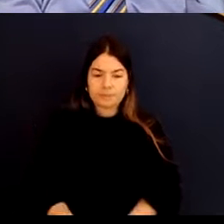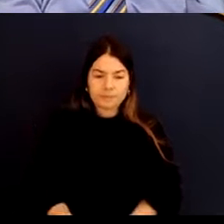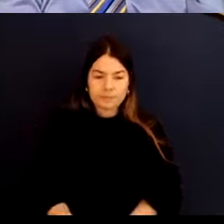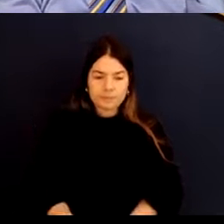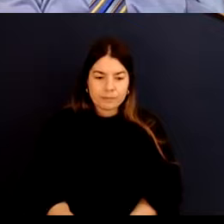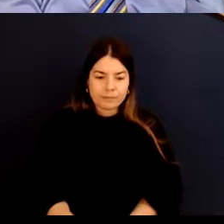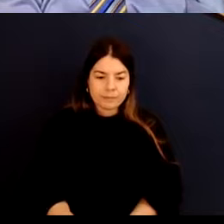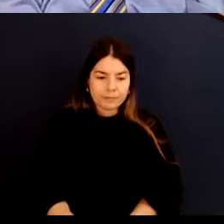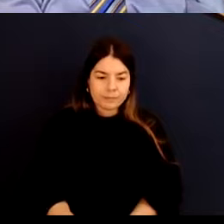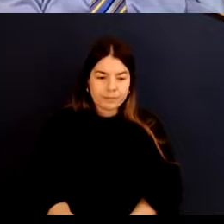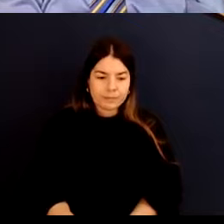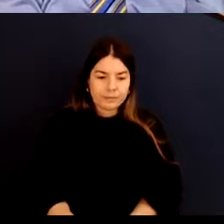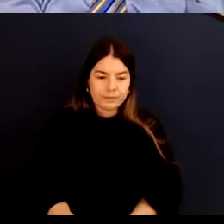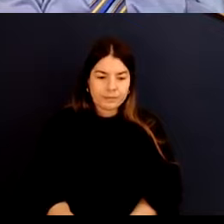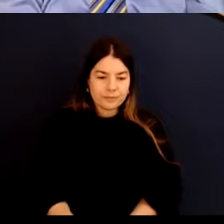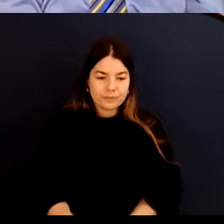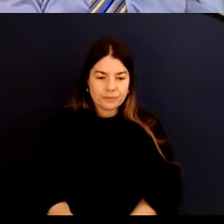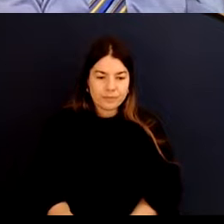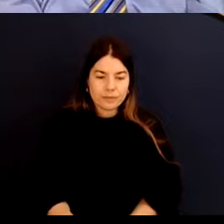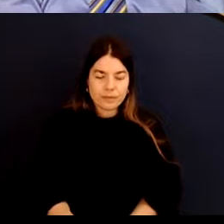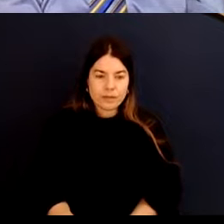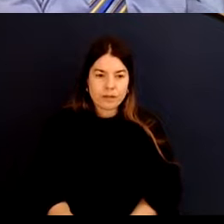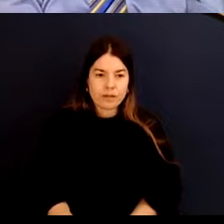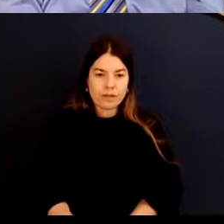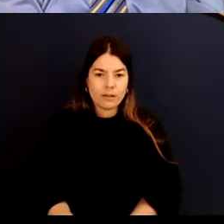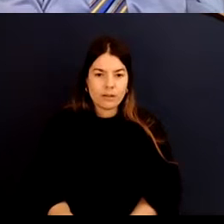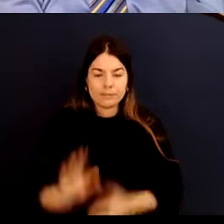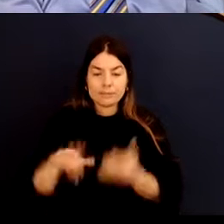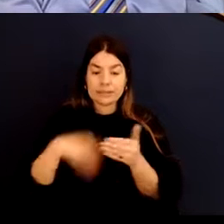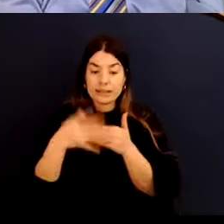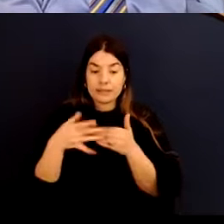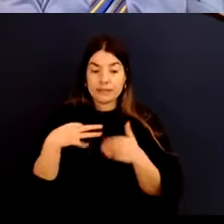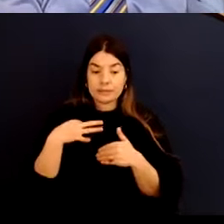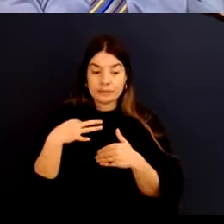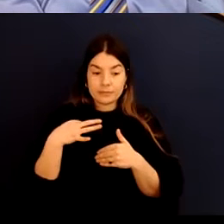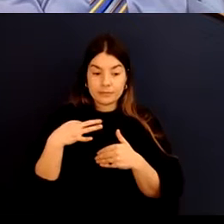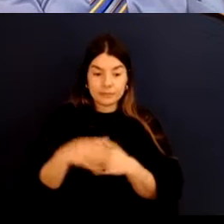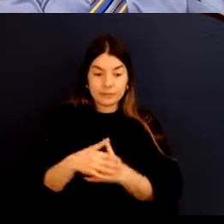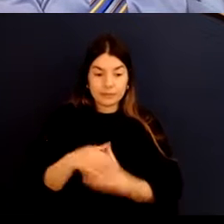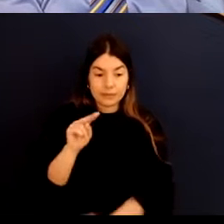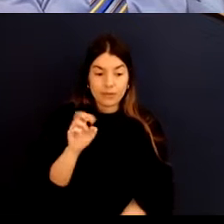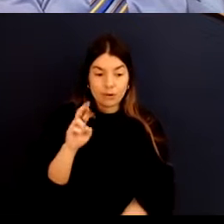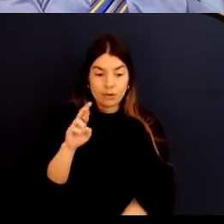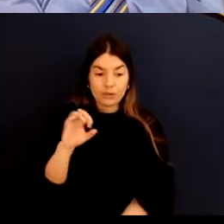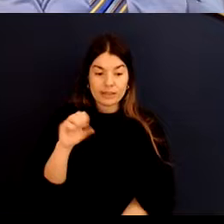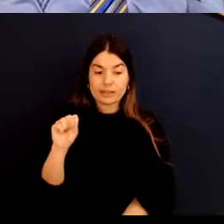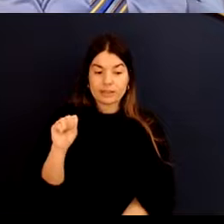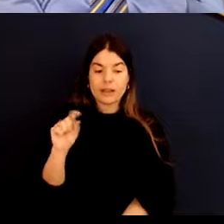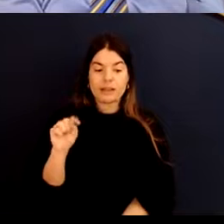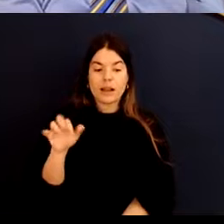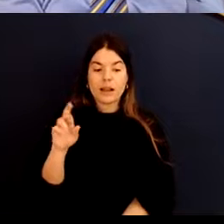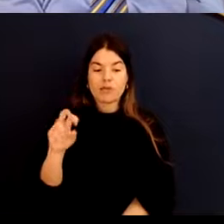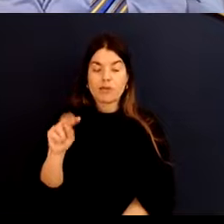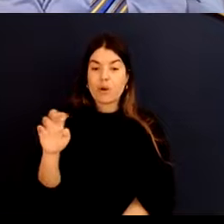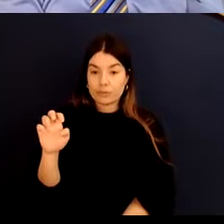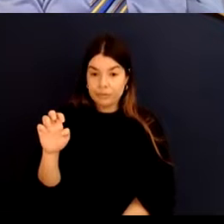And the next person is Norris Tyrone Darden.